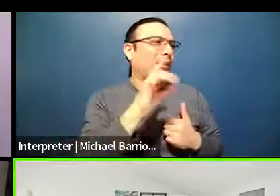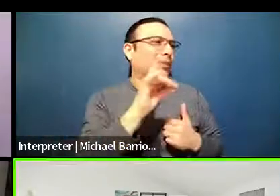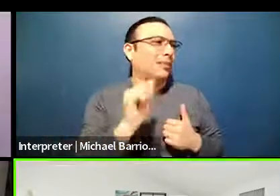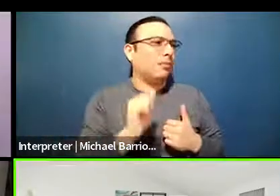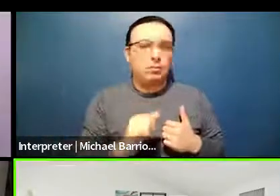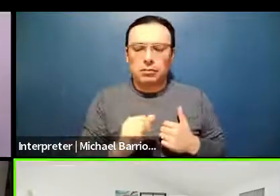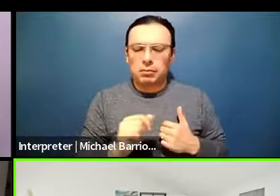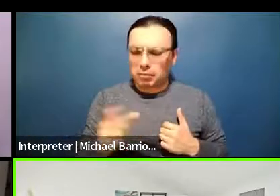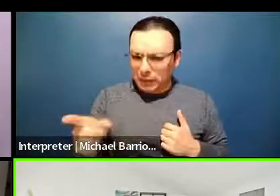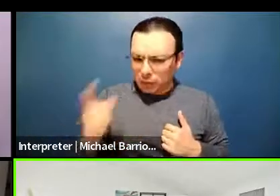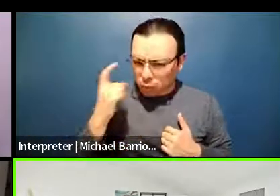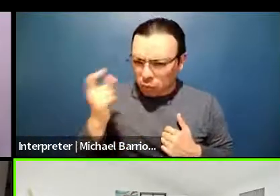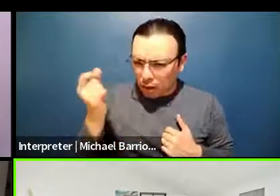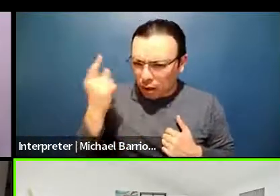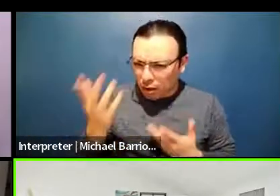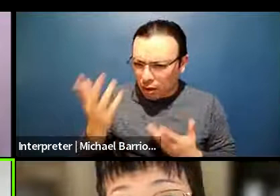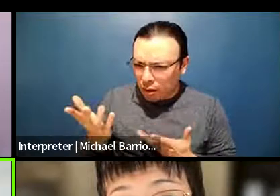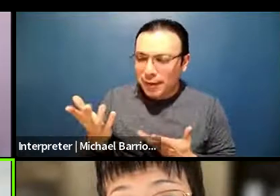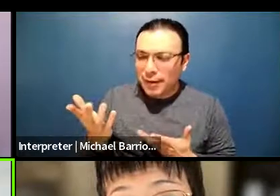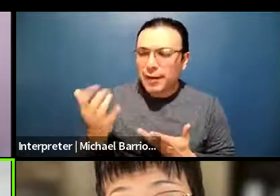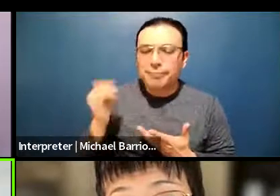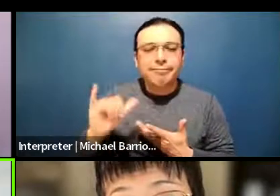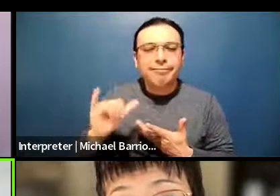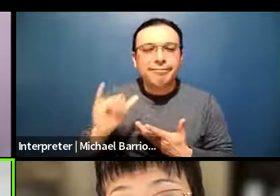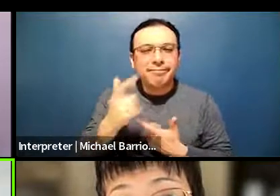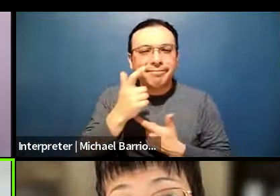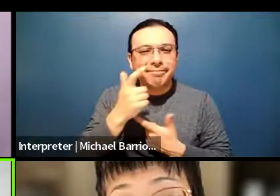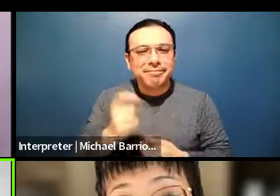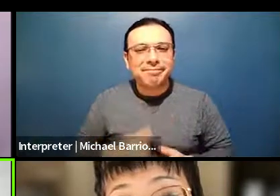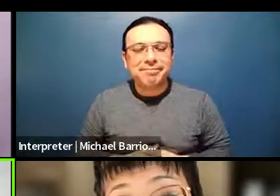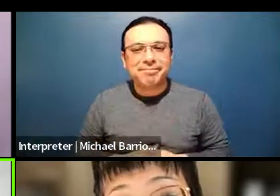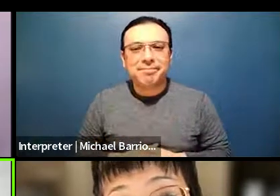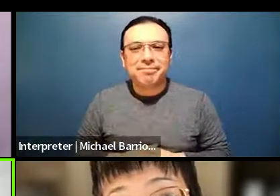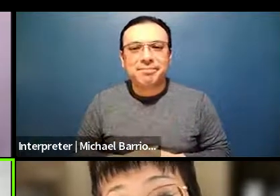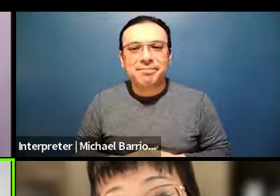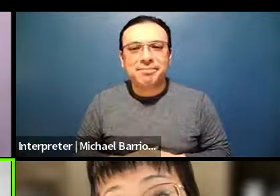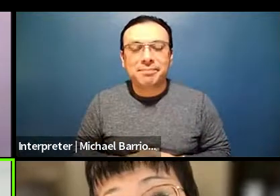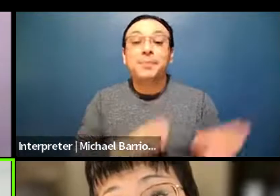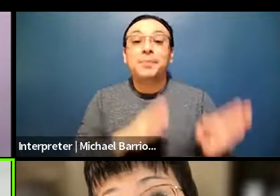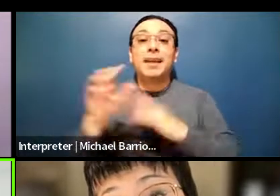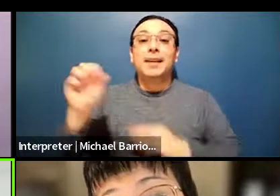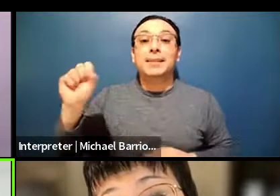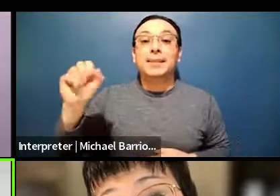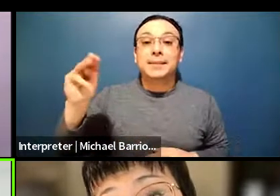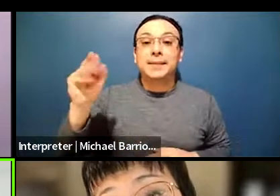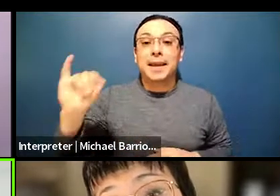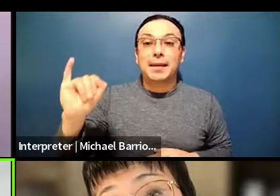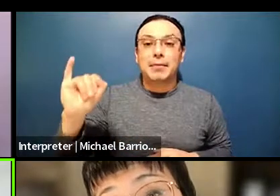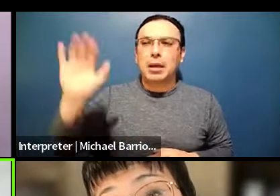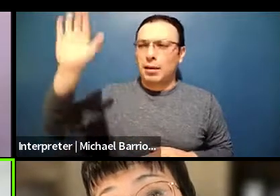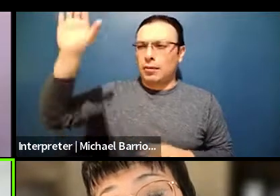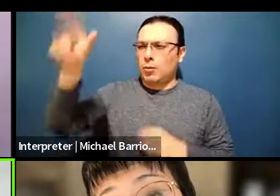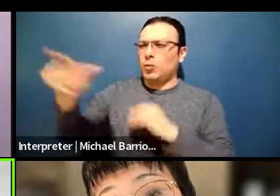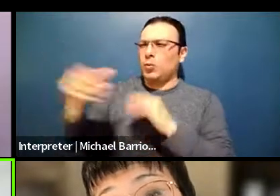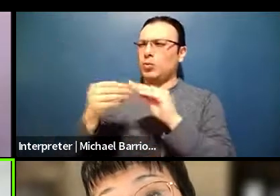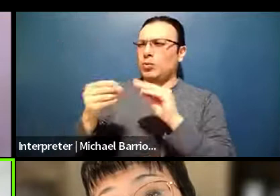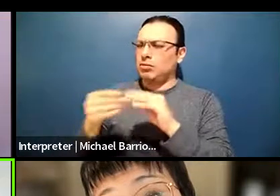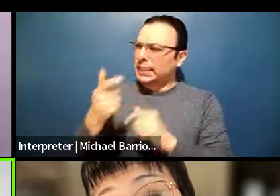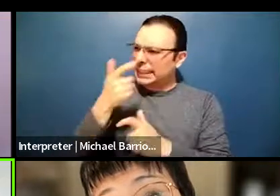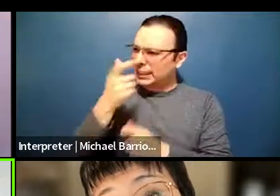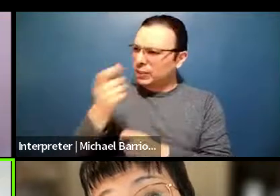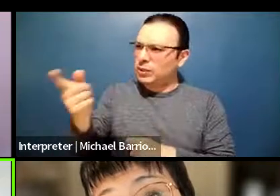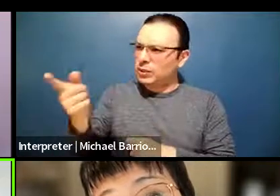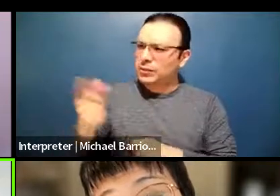This is Sami. I wanted to just jump back in because Mia, what you're saying reminds me of this, it's attributed to Zora